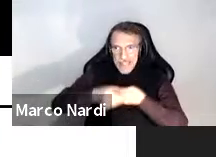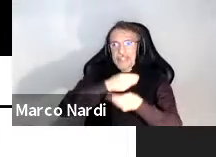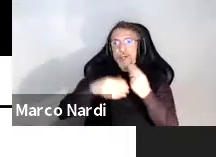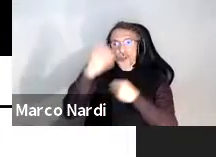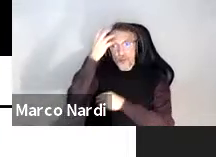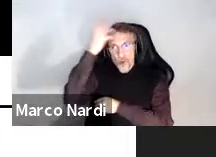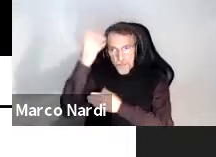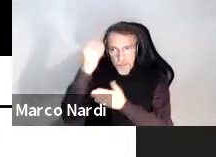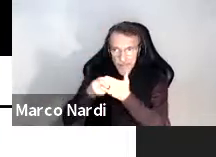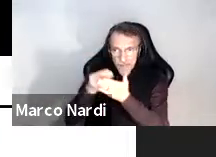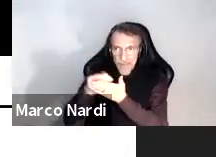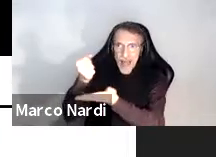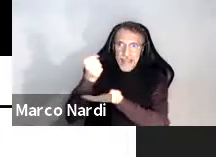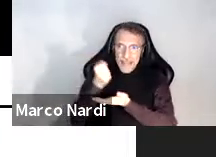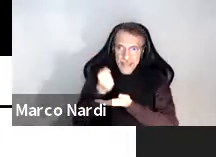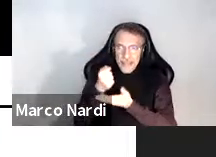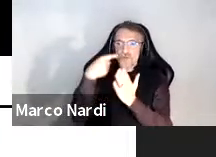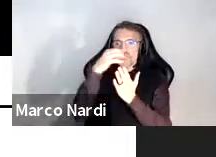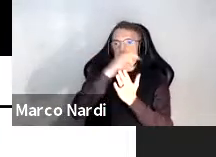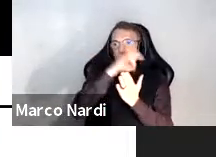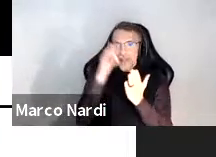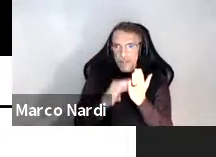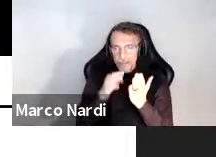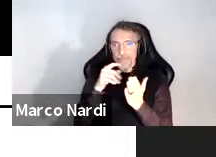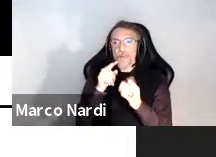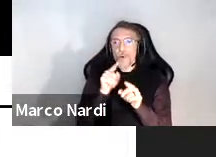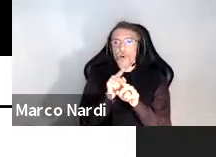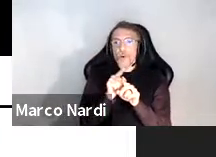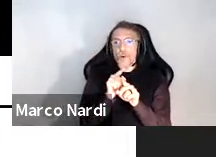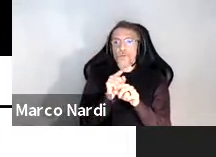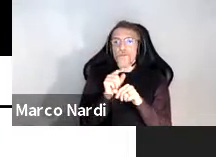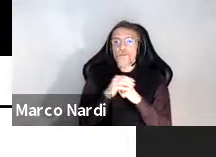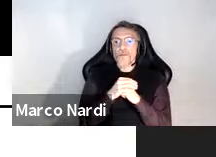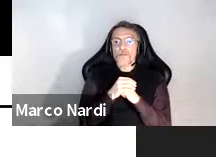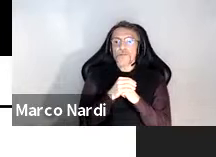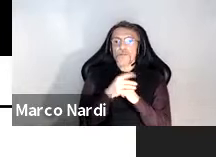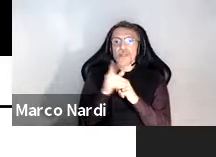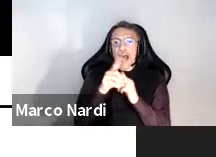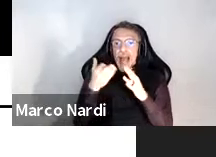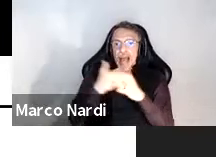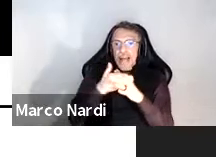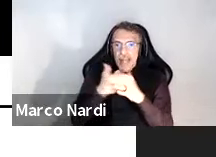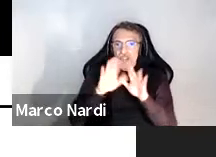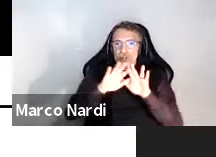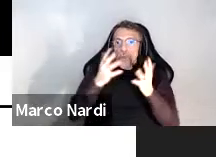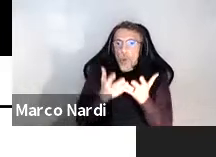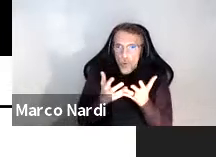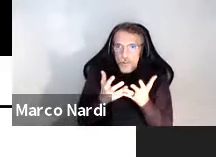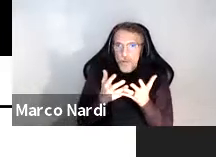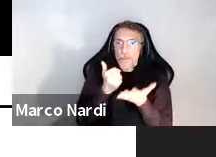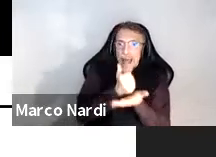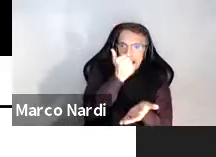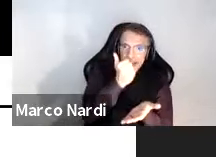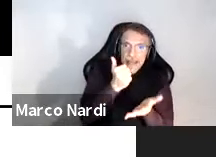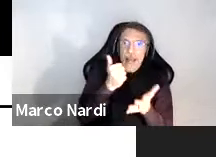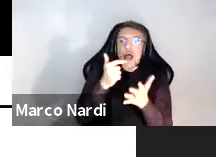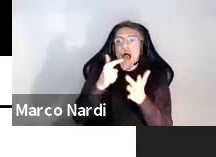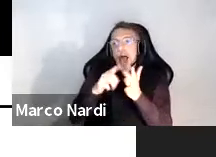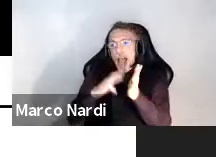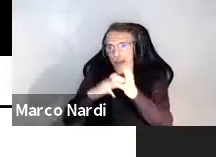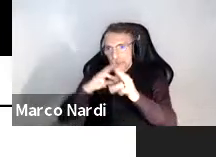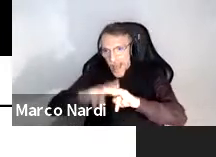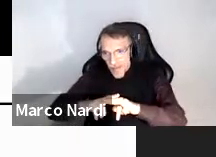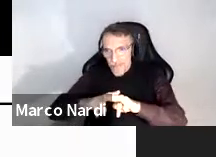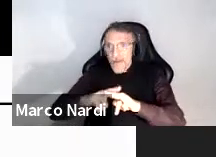of a credit easing, and then of course, accessing the World Bank, IMF, and African Development